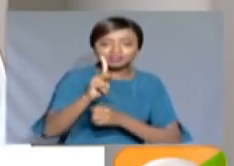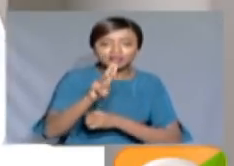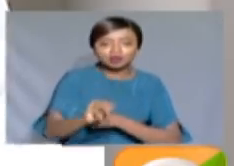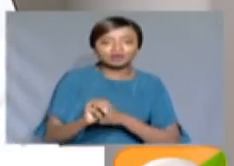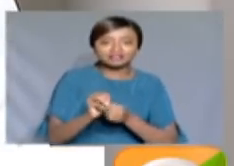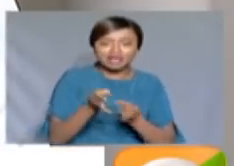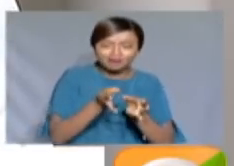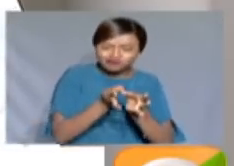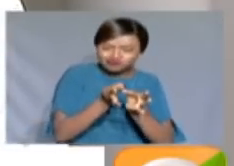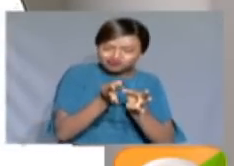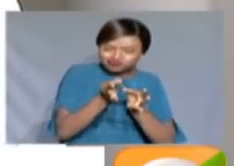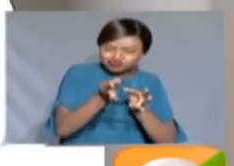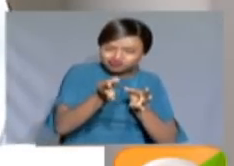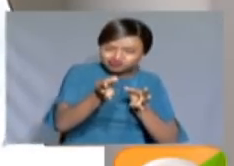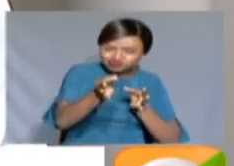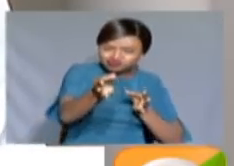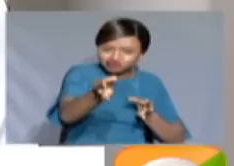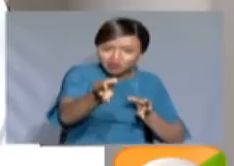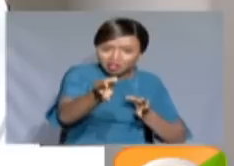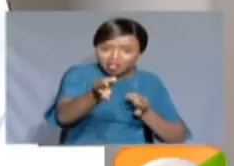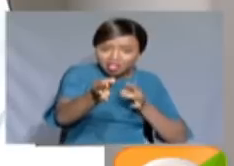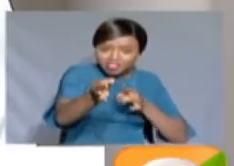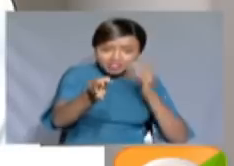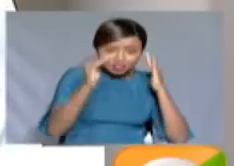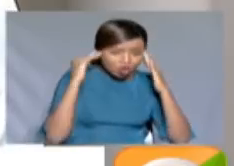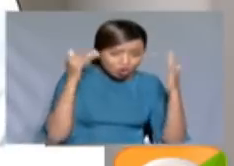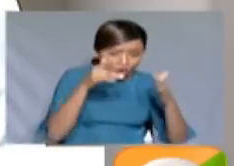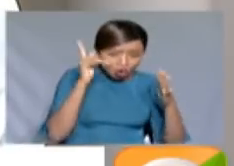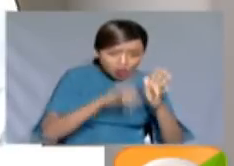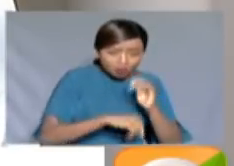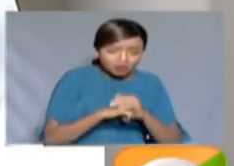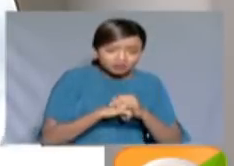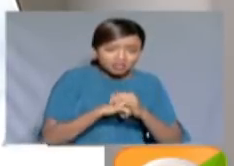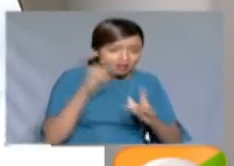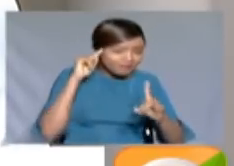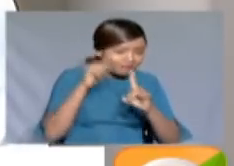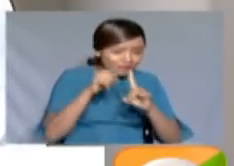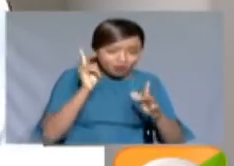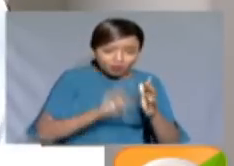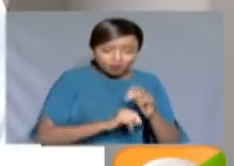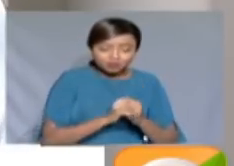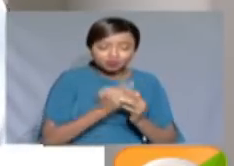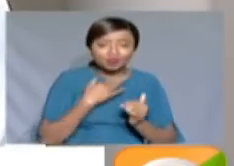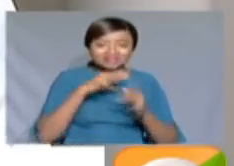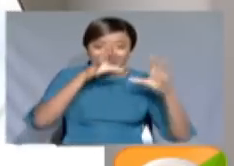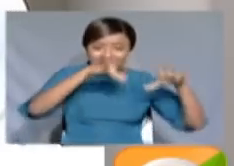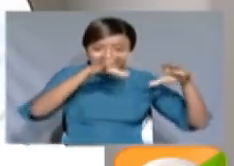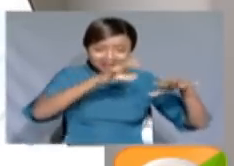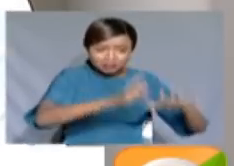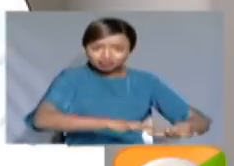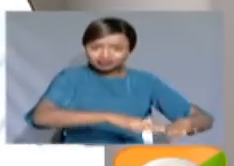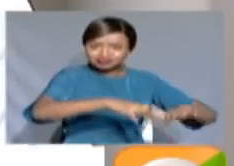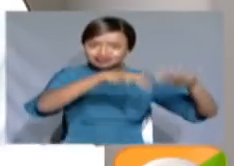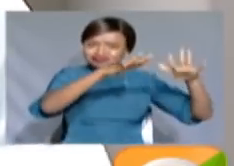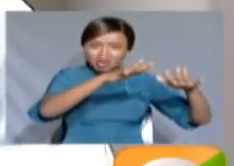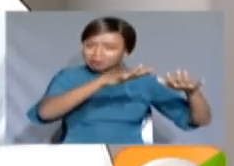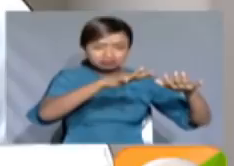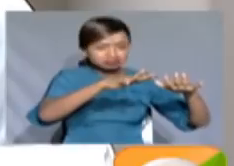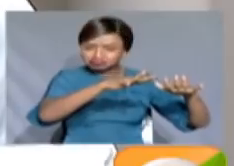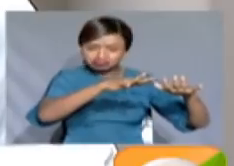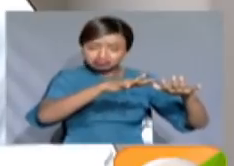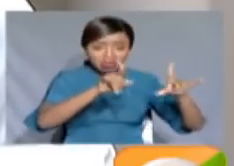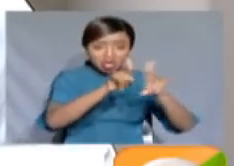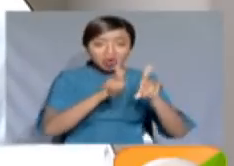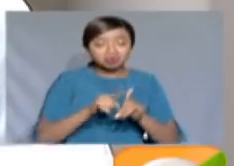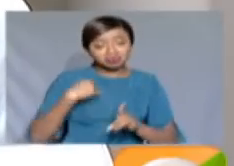length, just so that you reduce the flooding in the flood-prone areas. I know the government has, over the